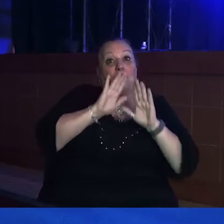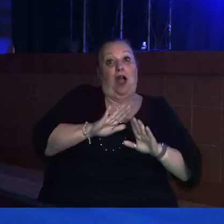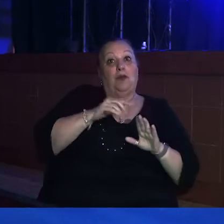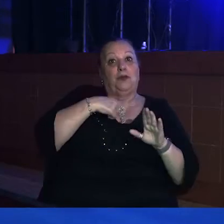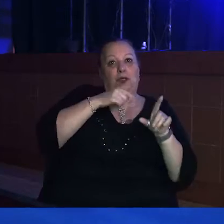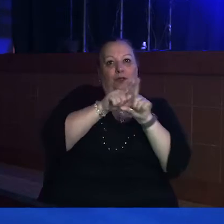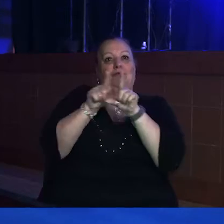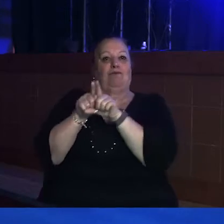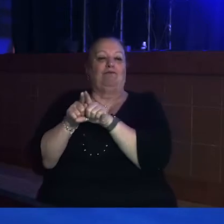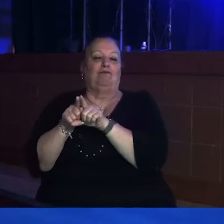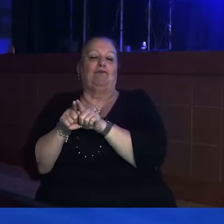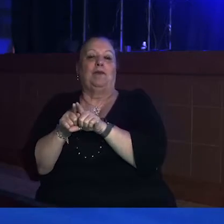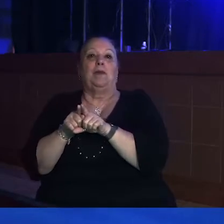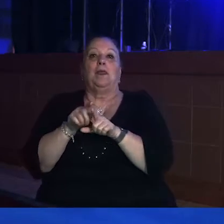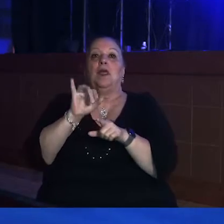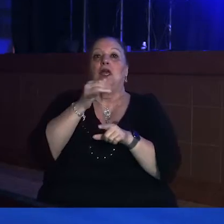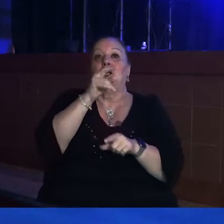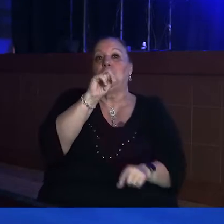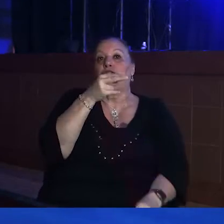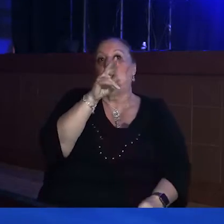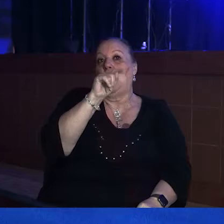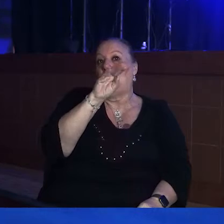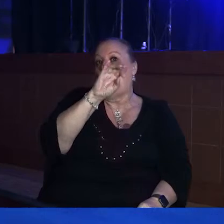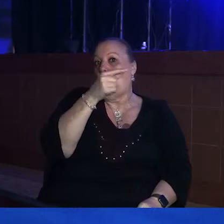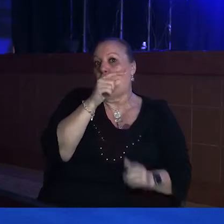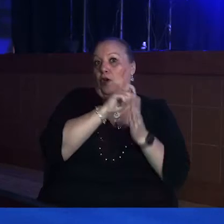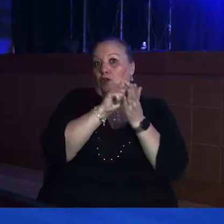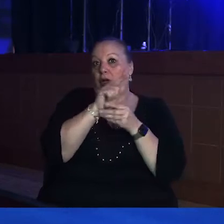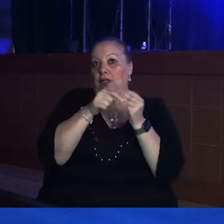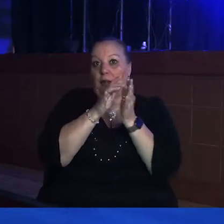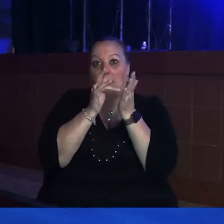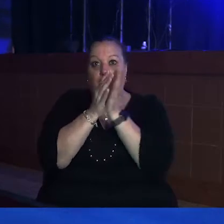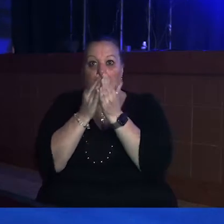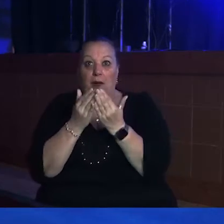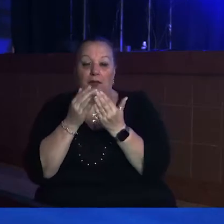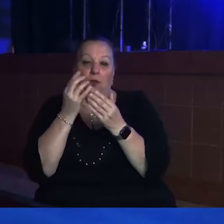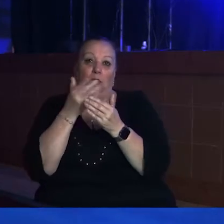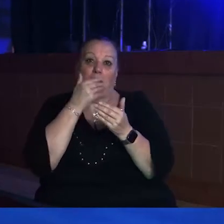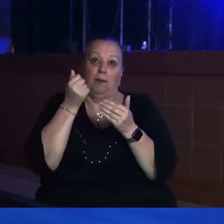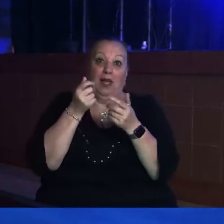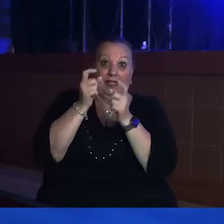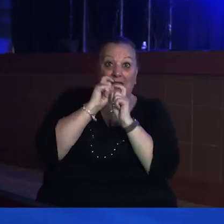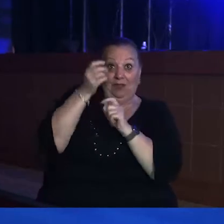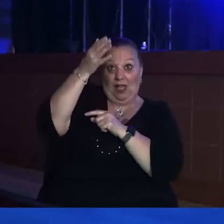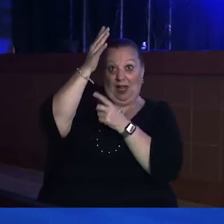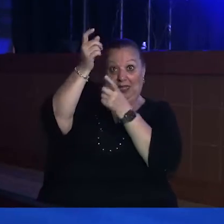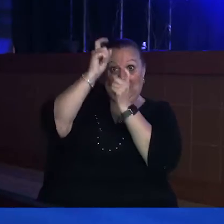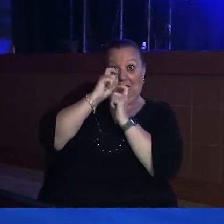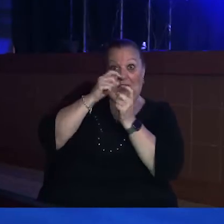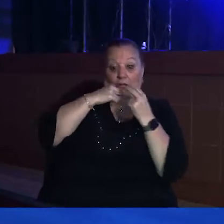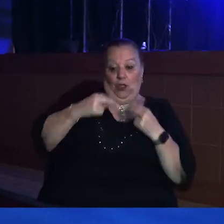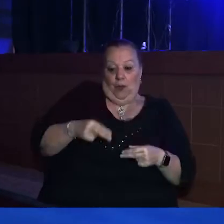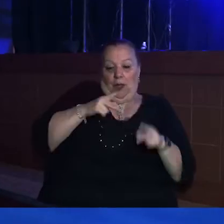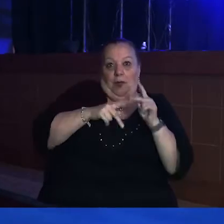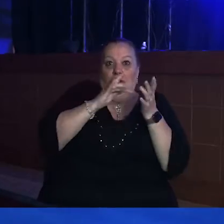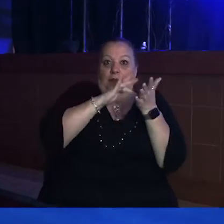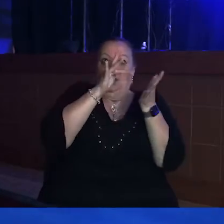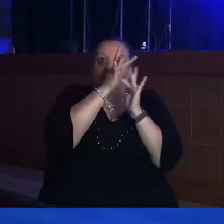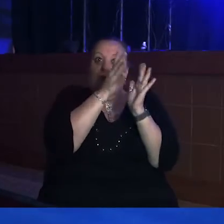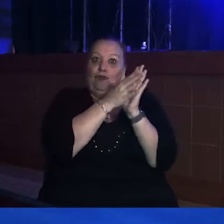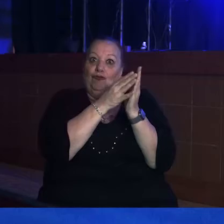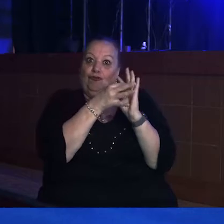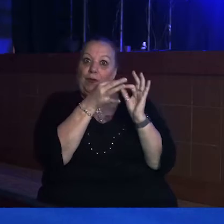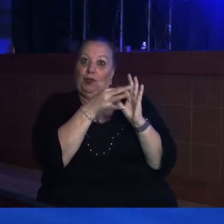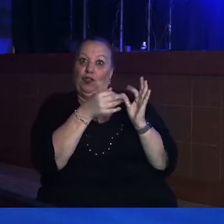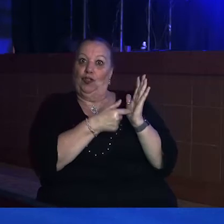what John Ortberg writes about the Bible. He says, one of the greatest gifts God has given the human race is Scripture. Yet we often turn it into